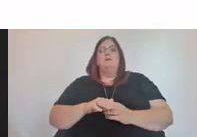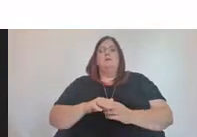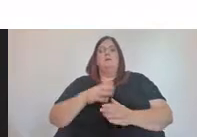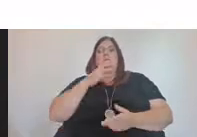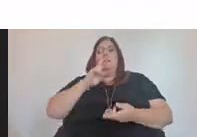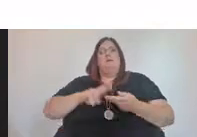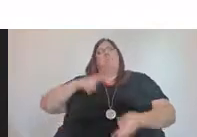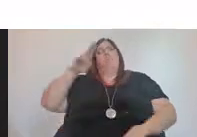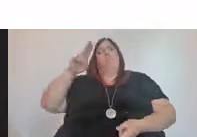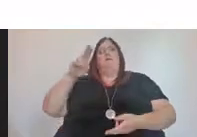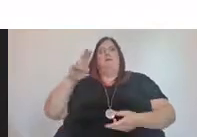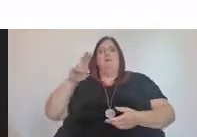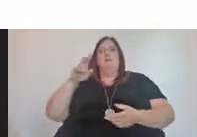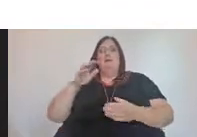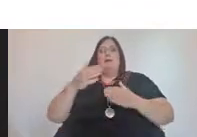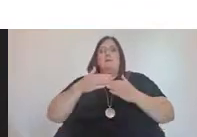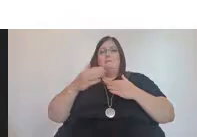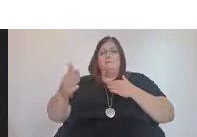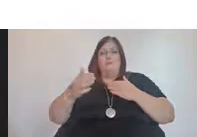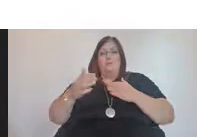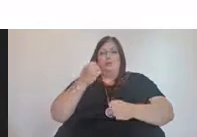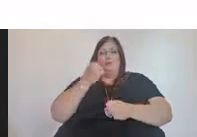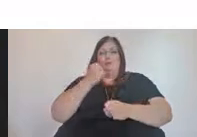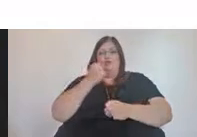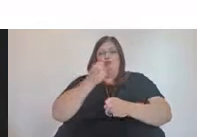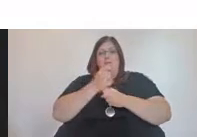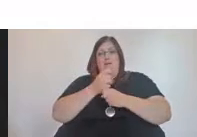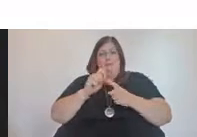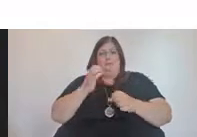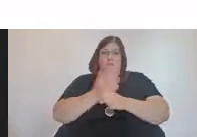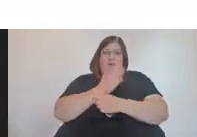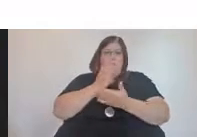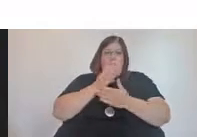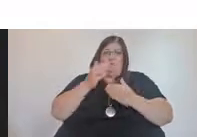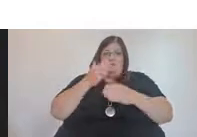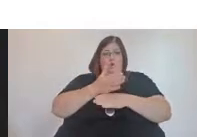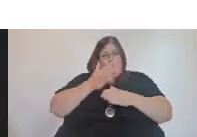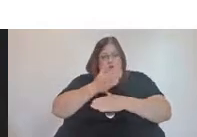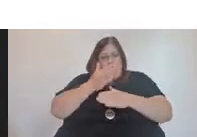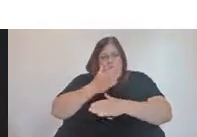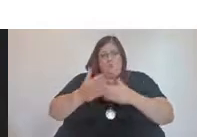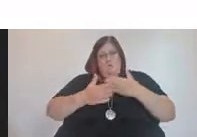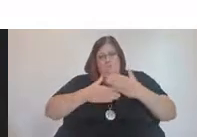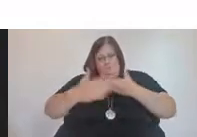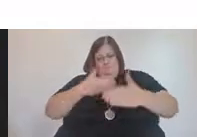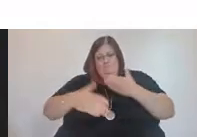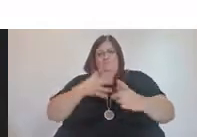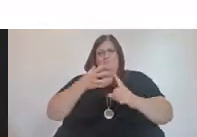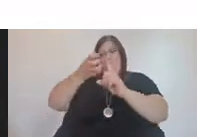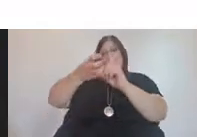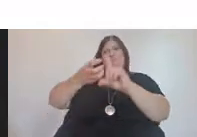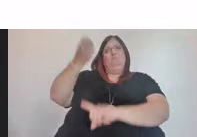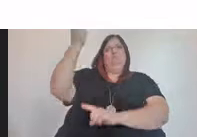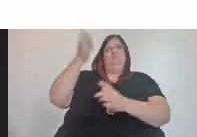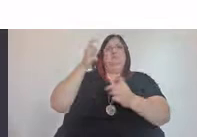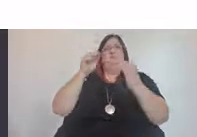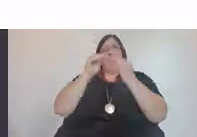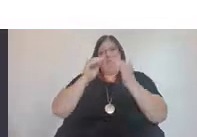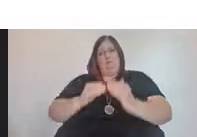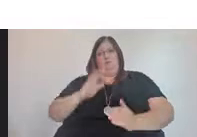in demand recently that general practice is working to meet, and we do have a general practice access plan